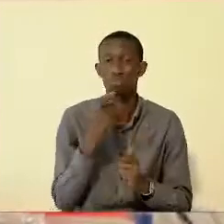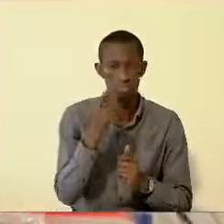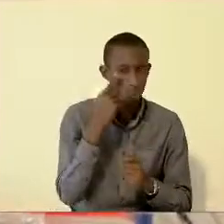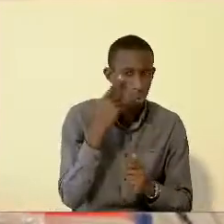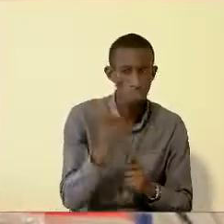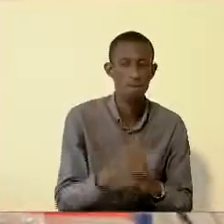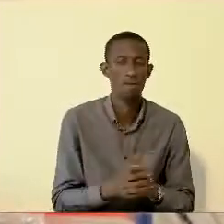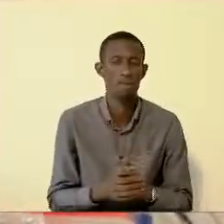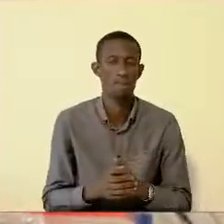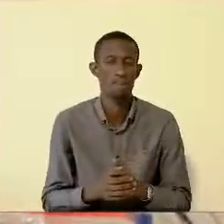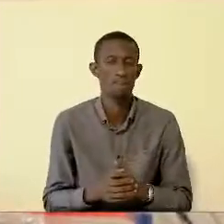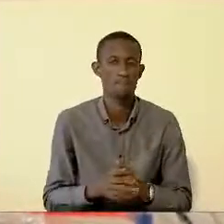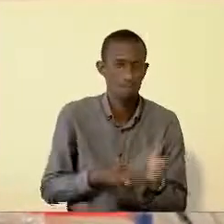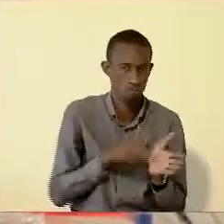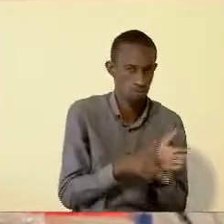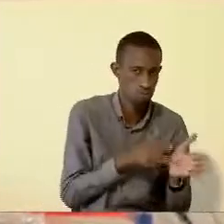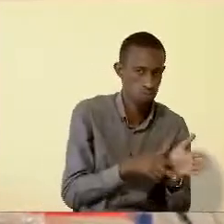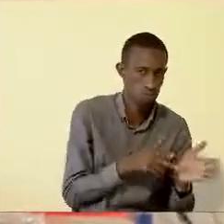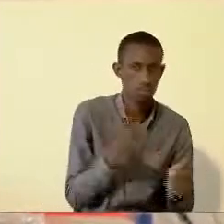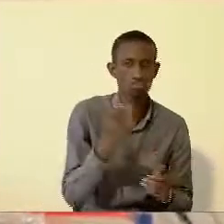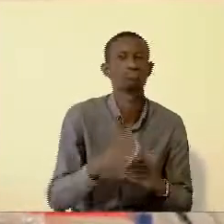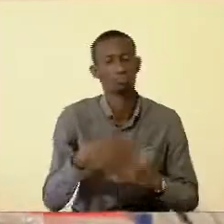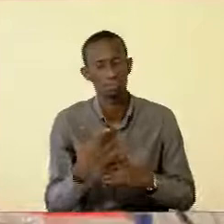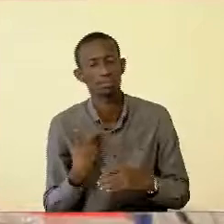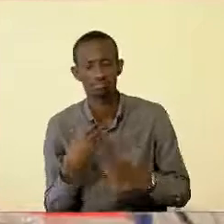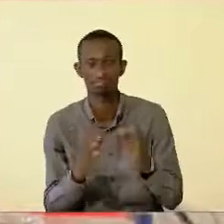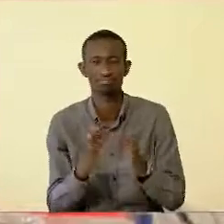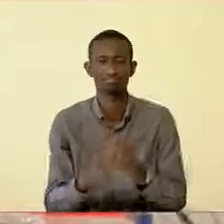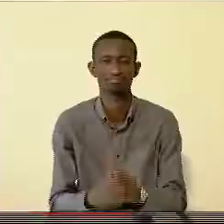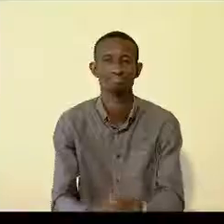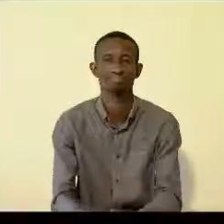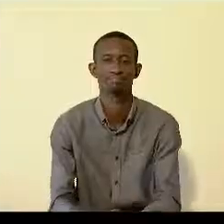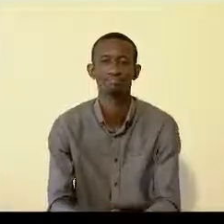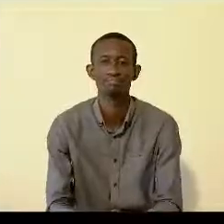this video, and after I will give you the explanation.